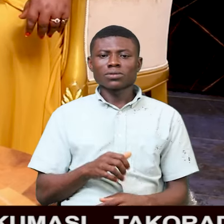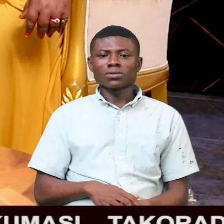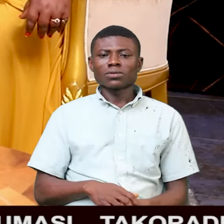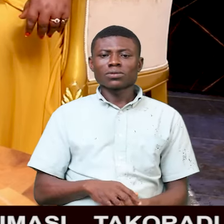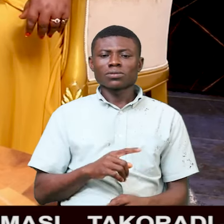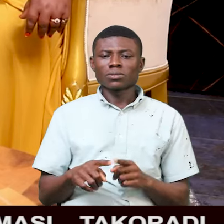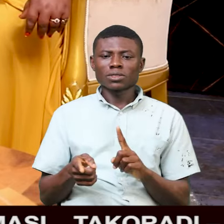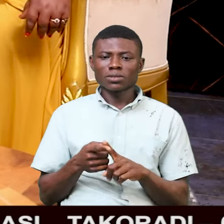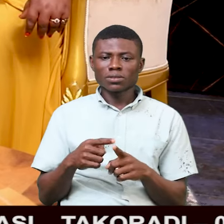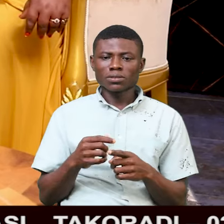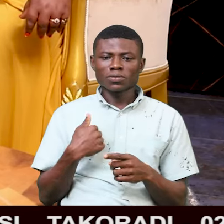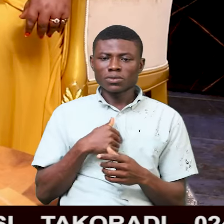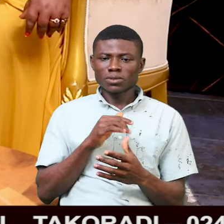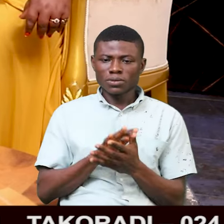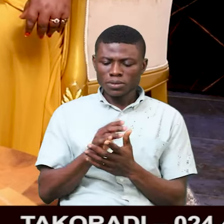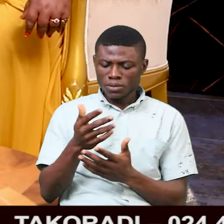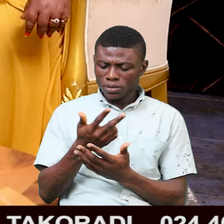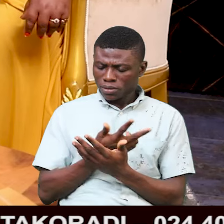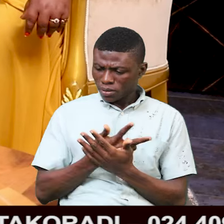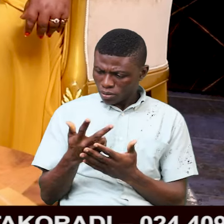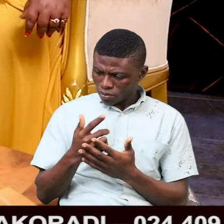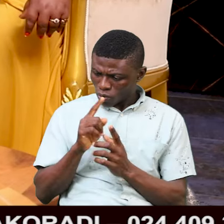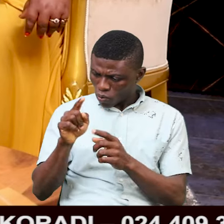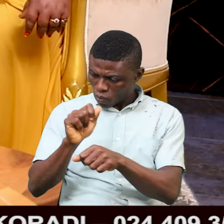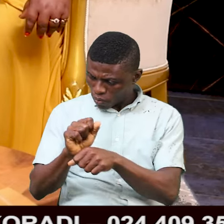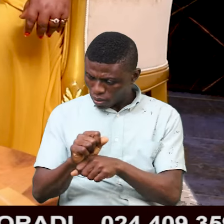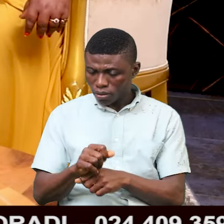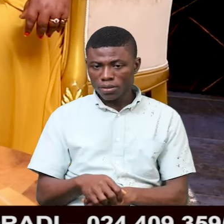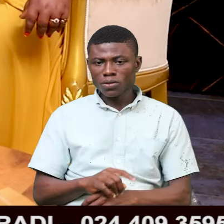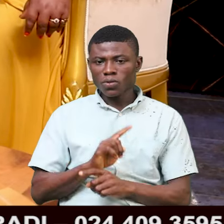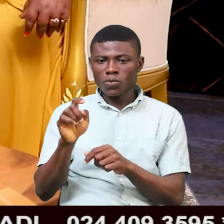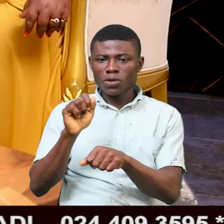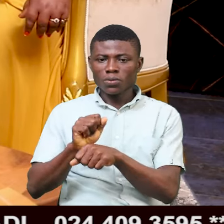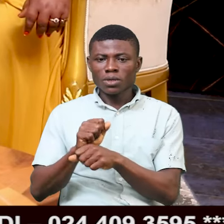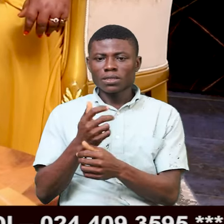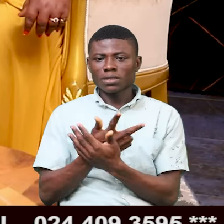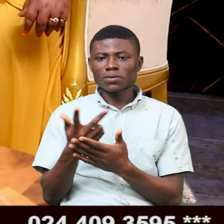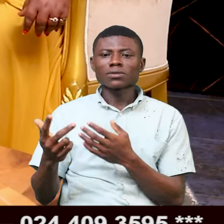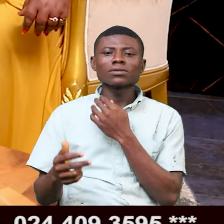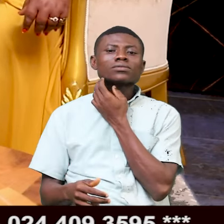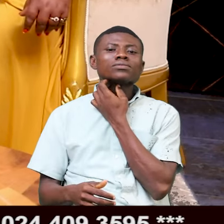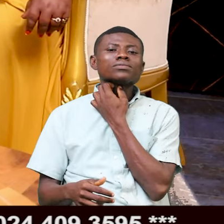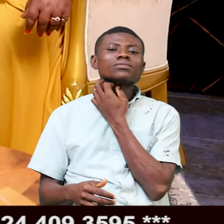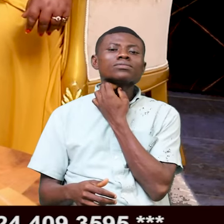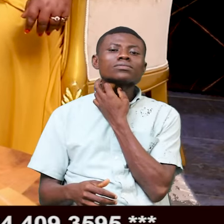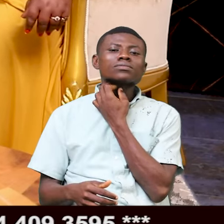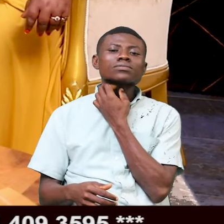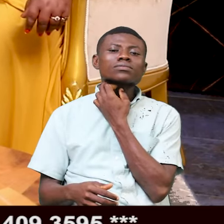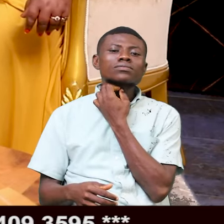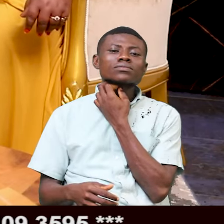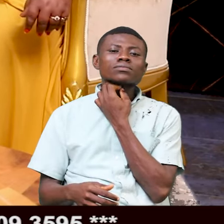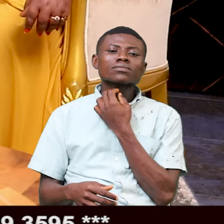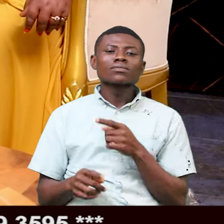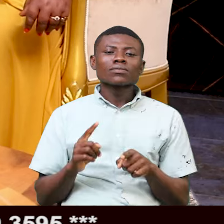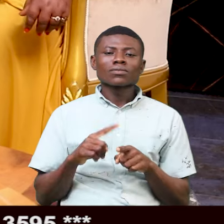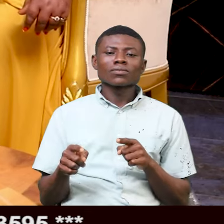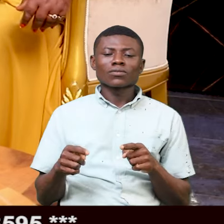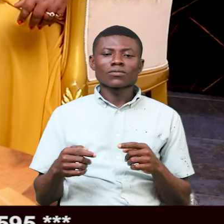Yeah. And I only me now for I think 3 weeks. I was going to work. She was going to work. Na atadia. A